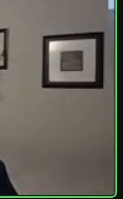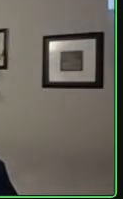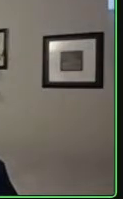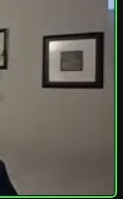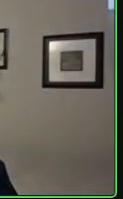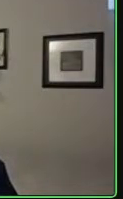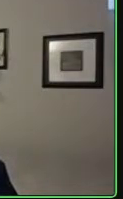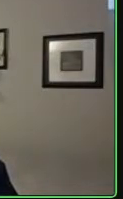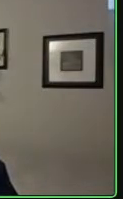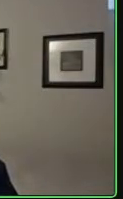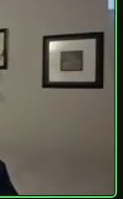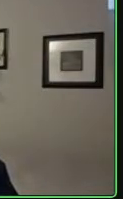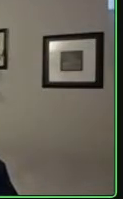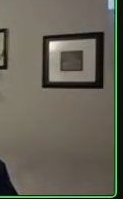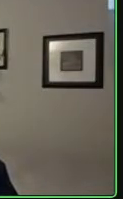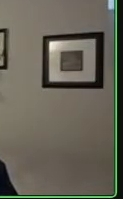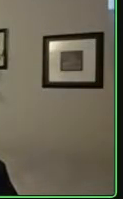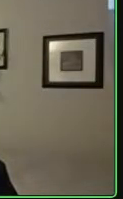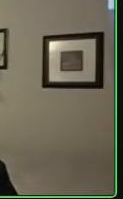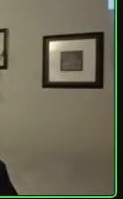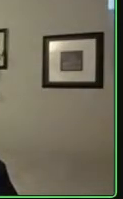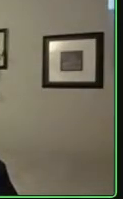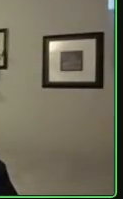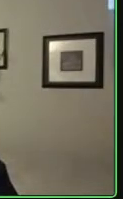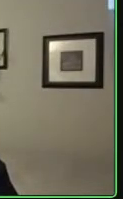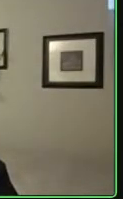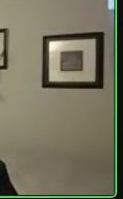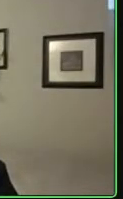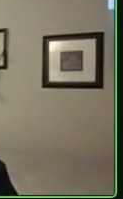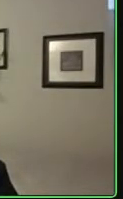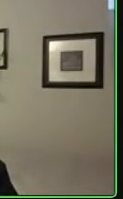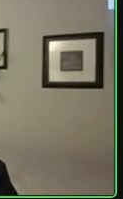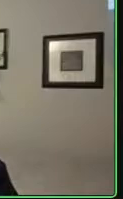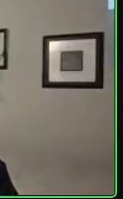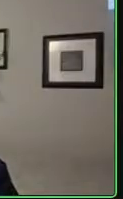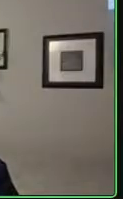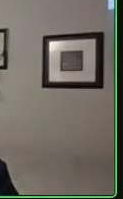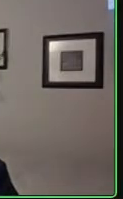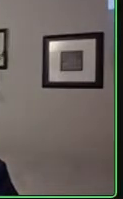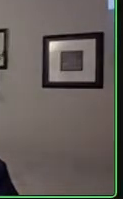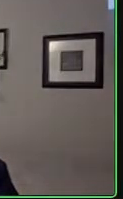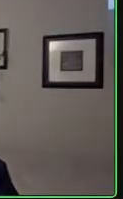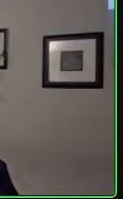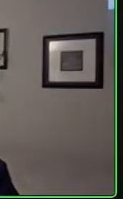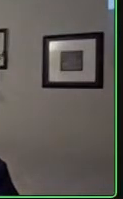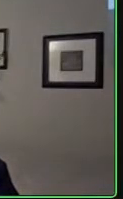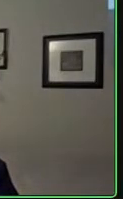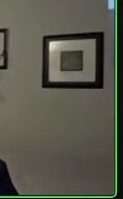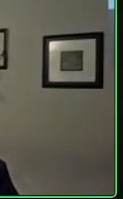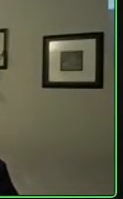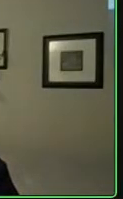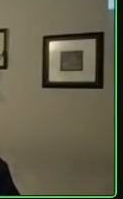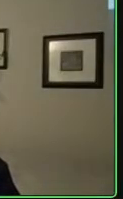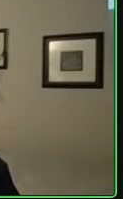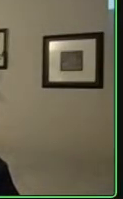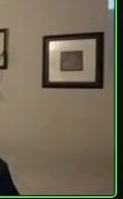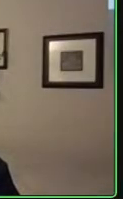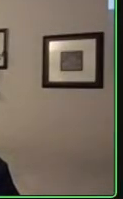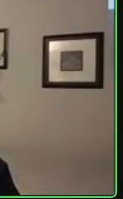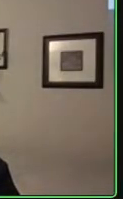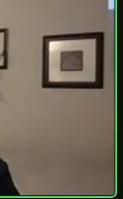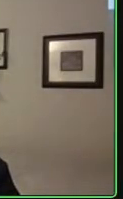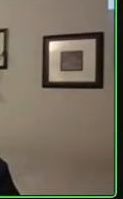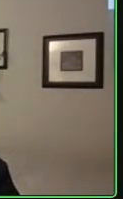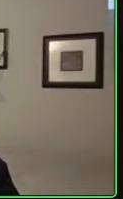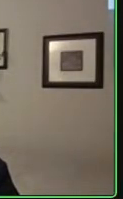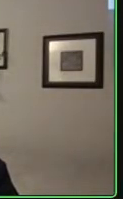the engagement work that was done with Salem-Keizer's language communities. So it just seemed to be a pervasive sense of people want